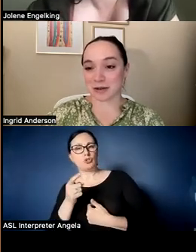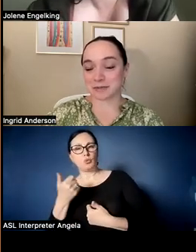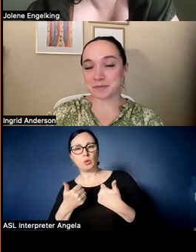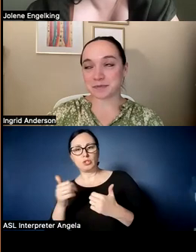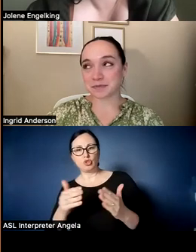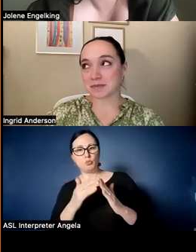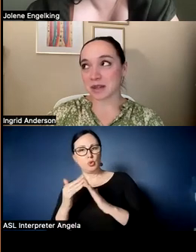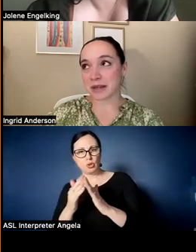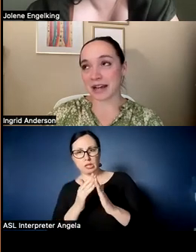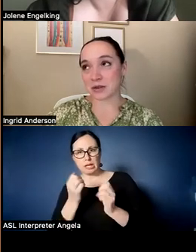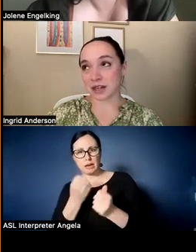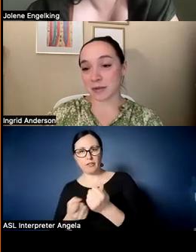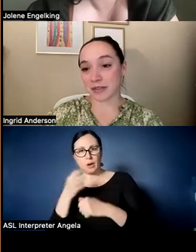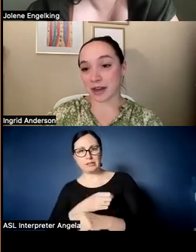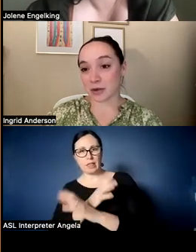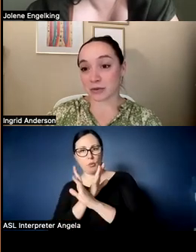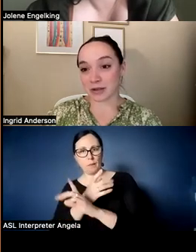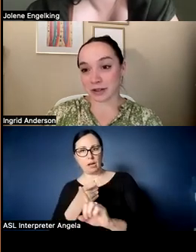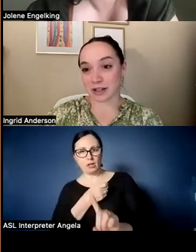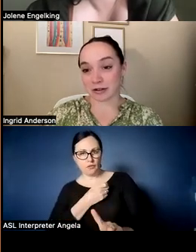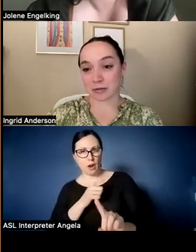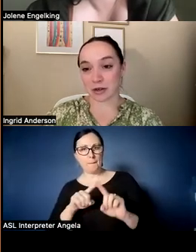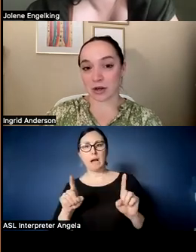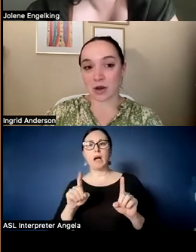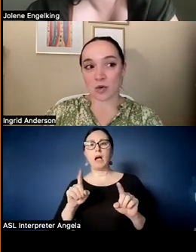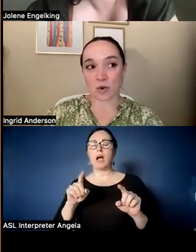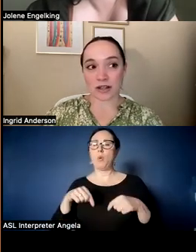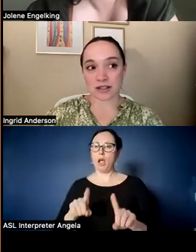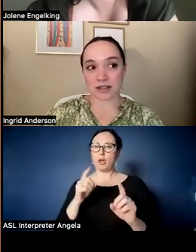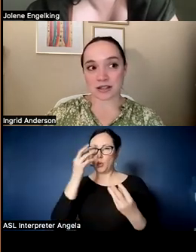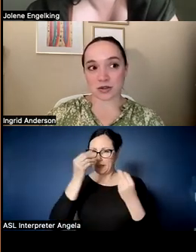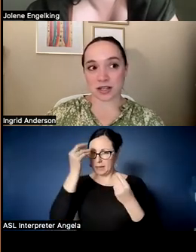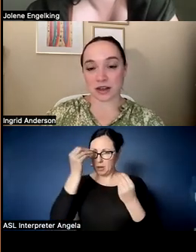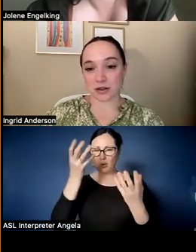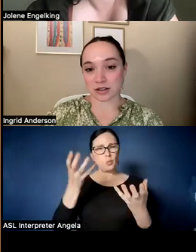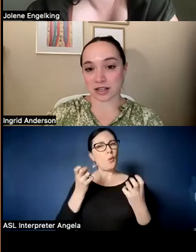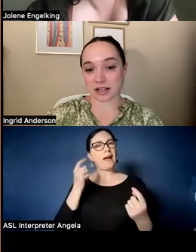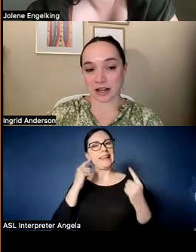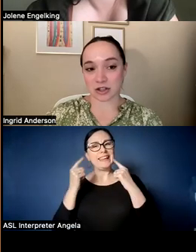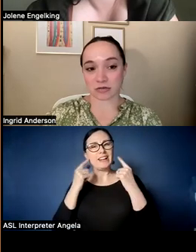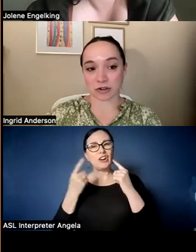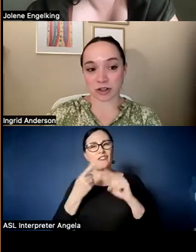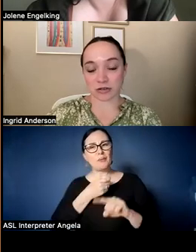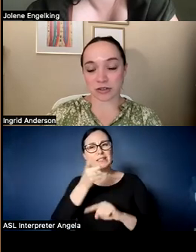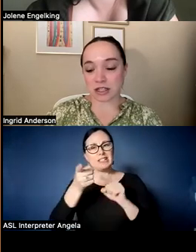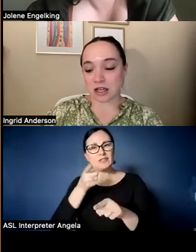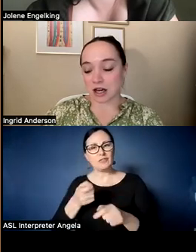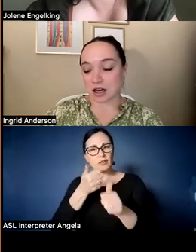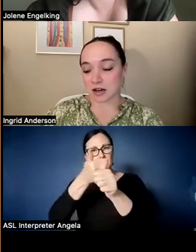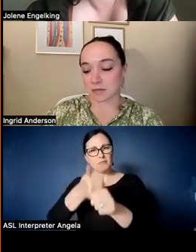is from, but as you think about that, we really want to hear from you. What do these values look like in action for